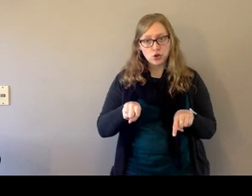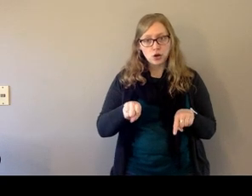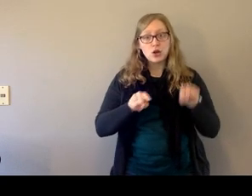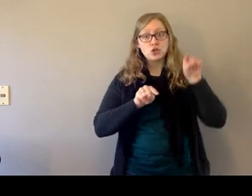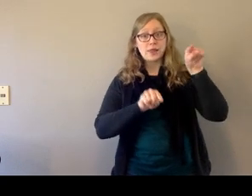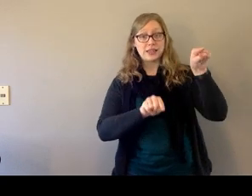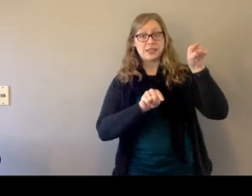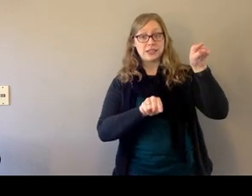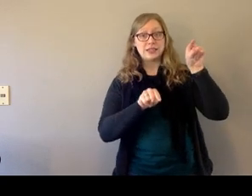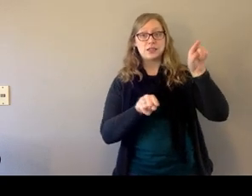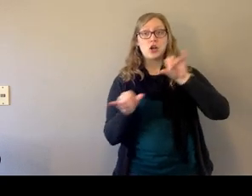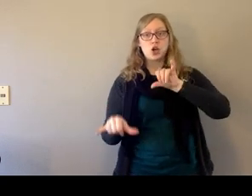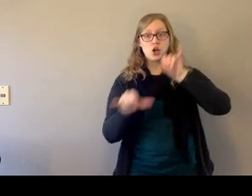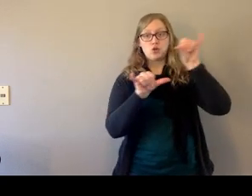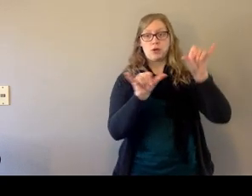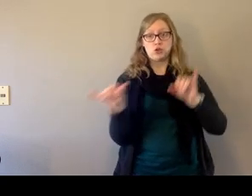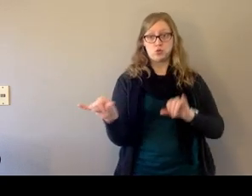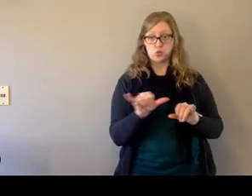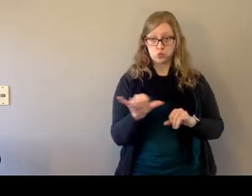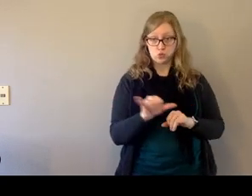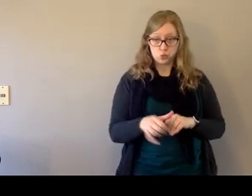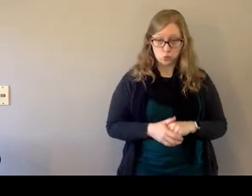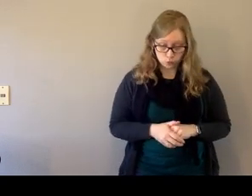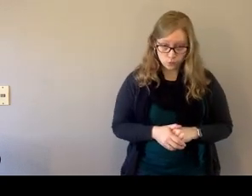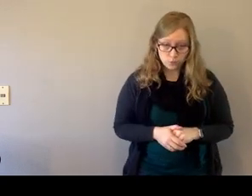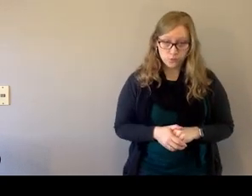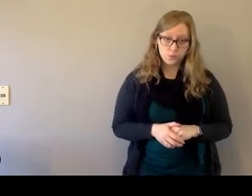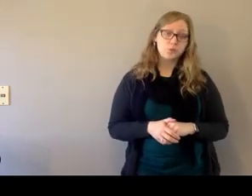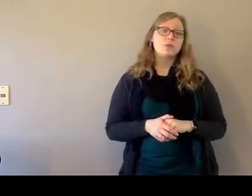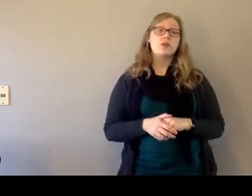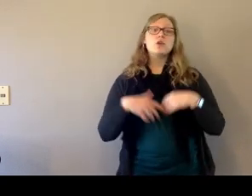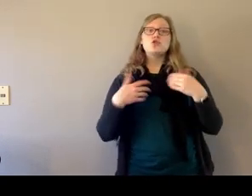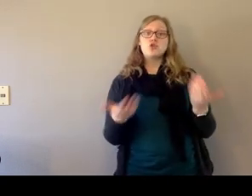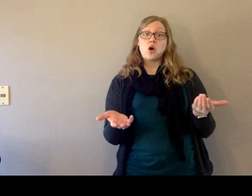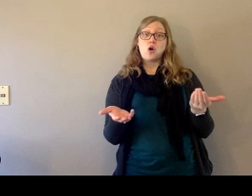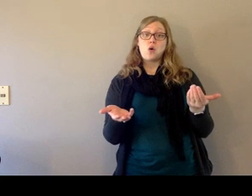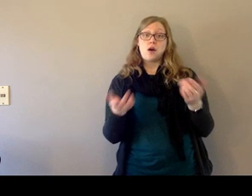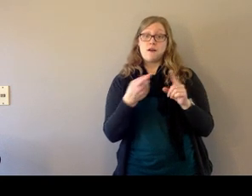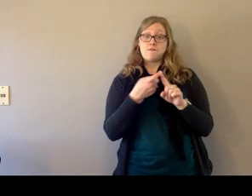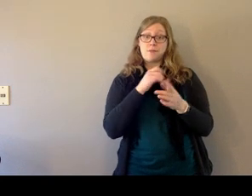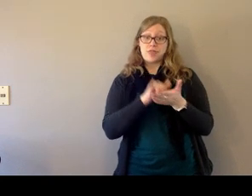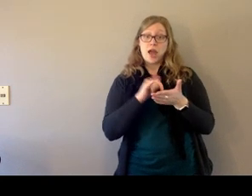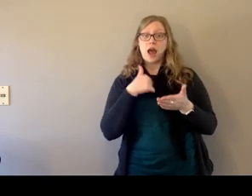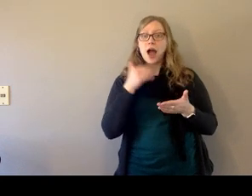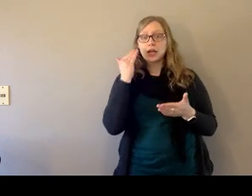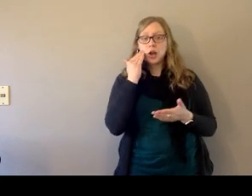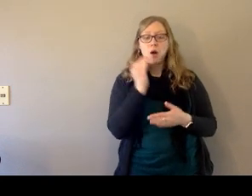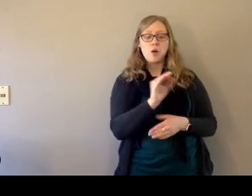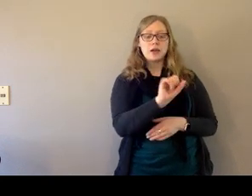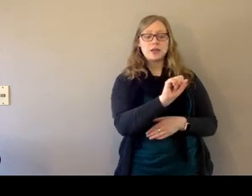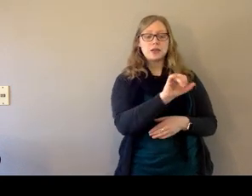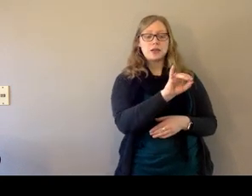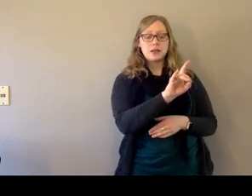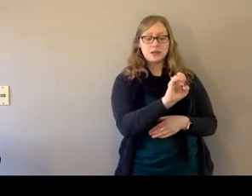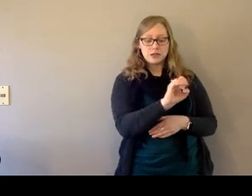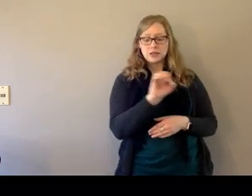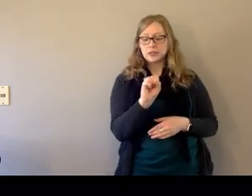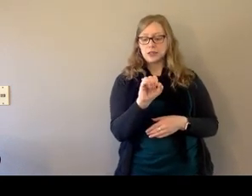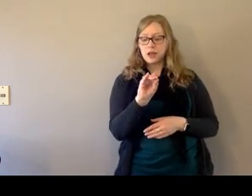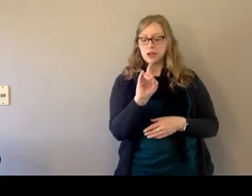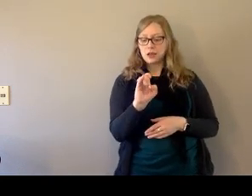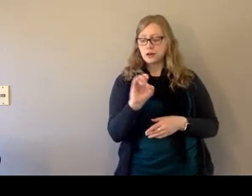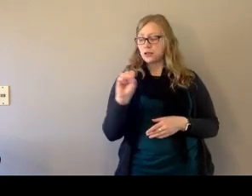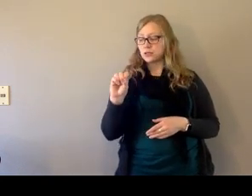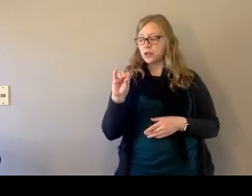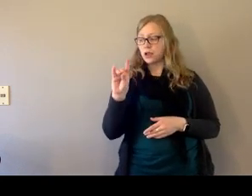congruent. That pair of corresponding sides. And so based on that, I know by side,